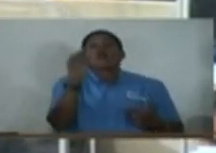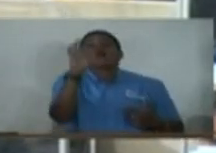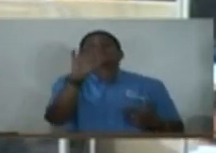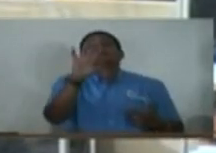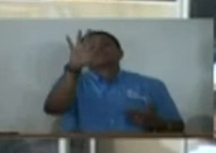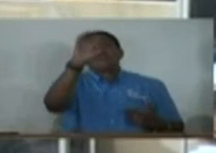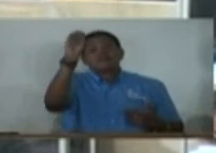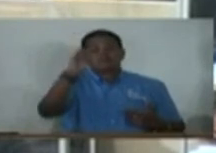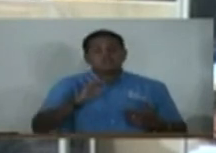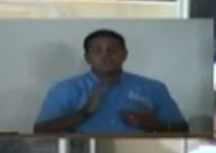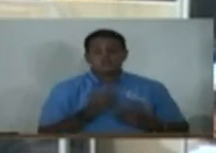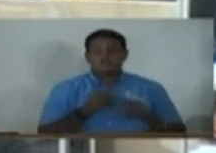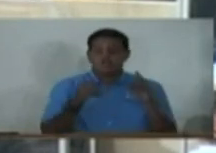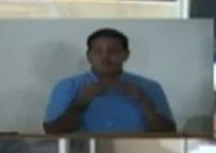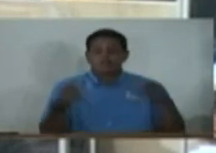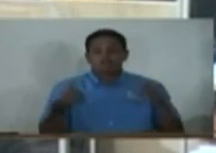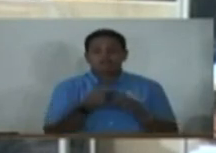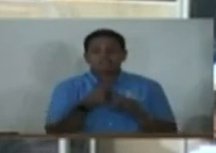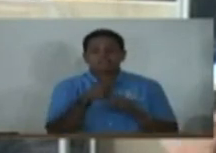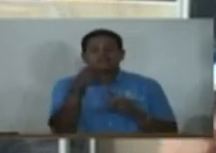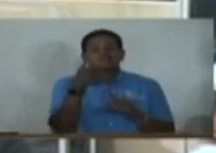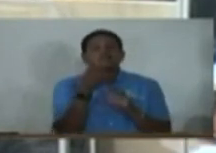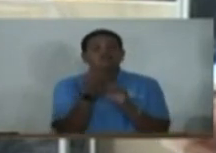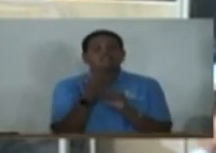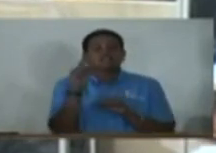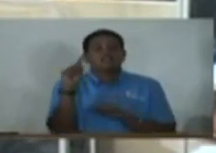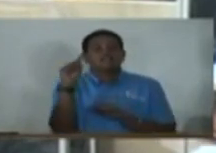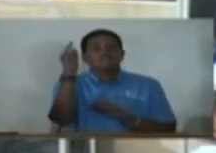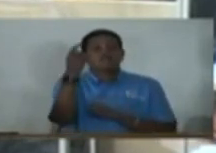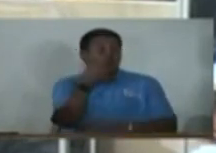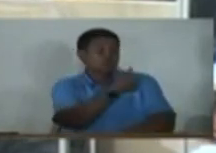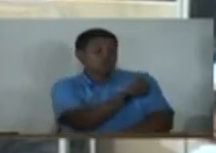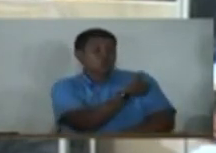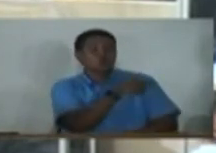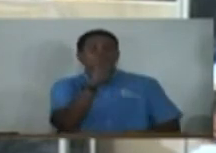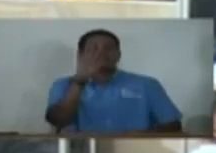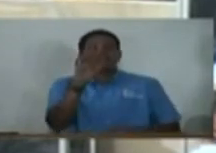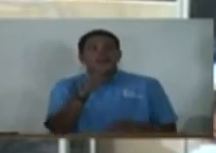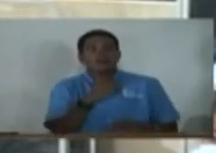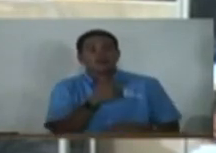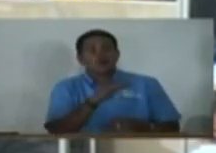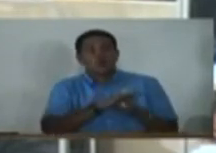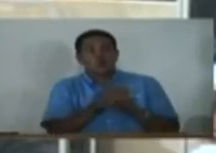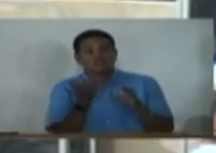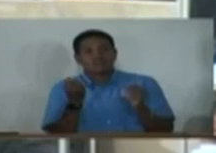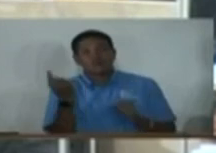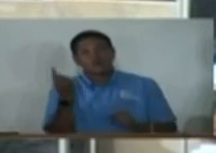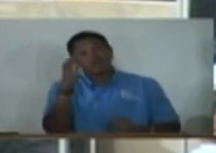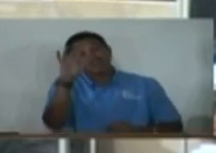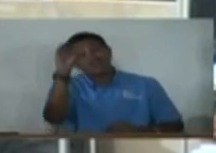population has received the first dose of the vaccine.